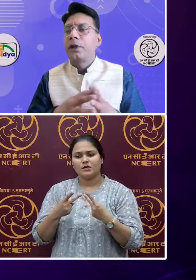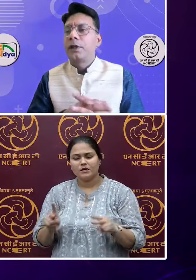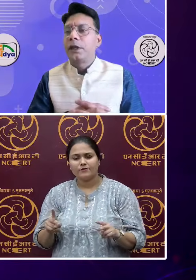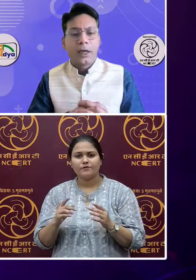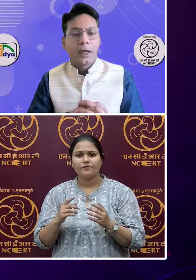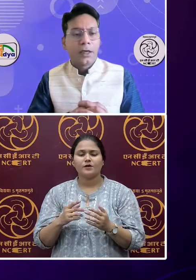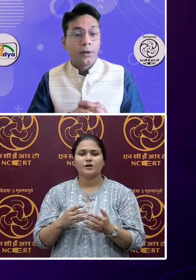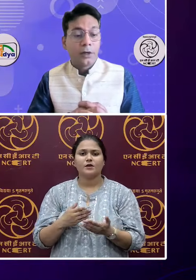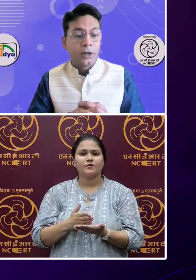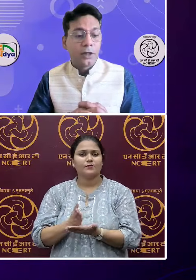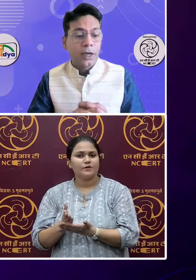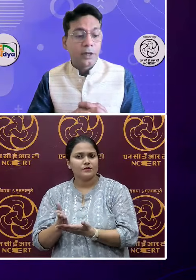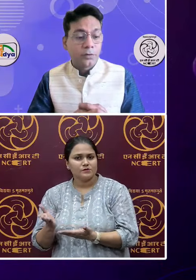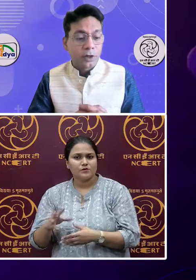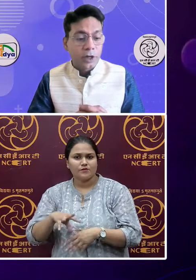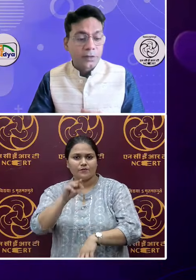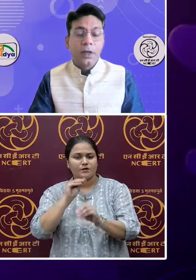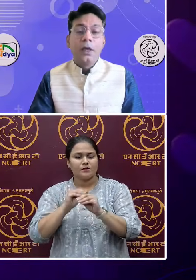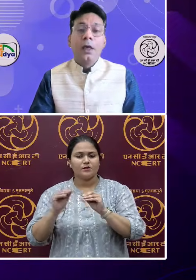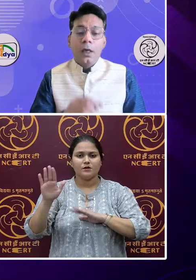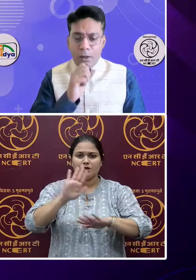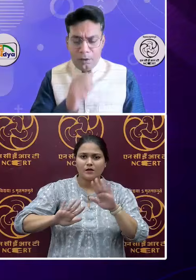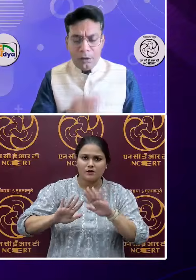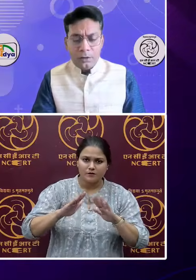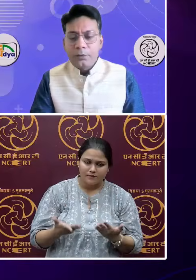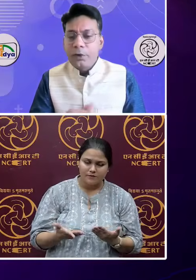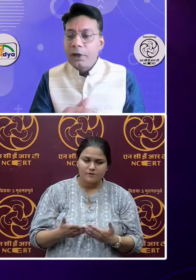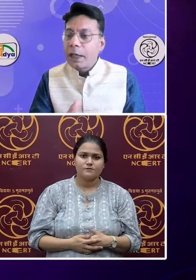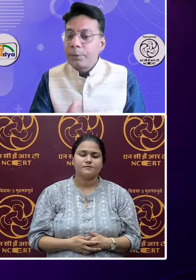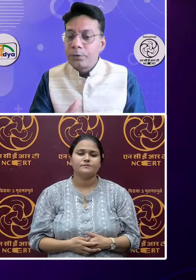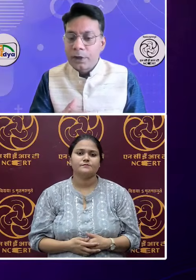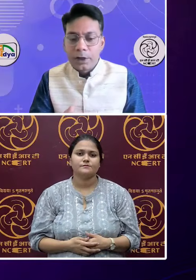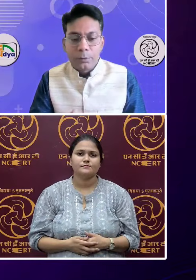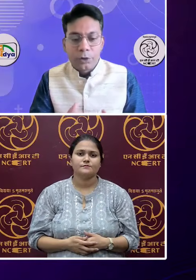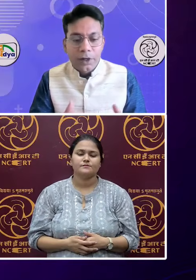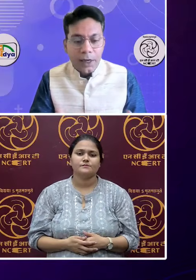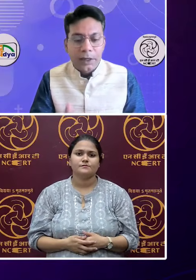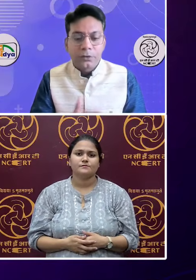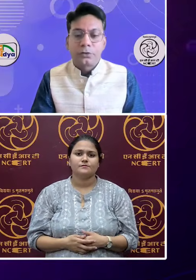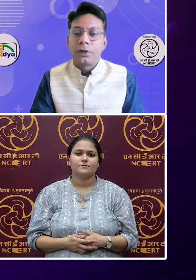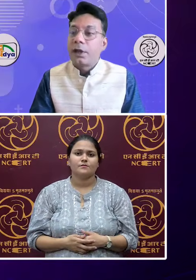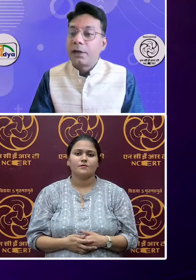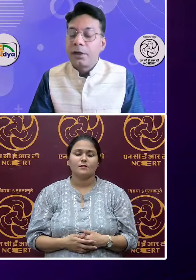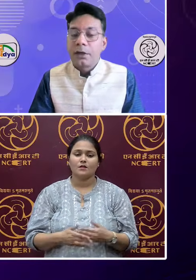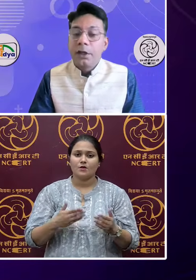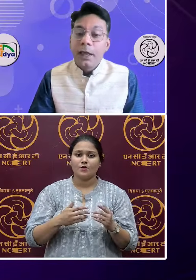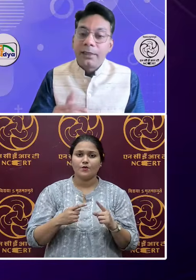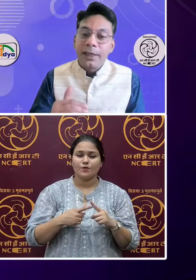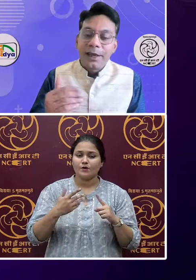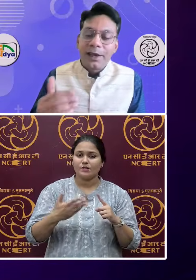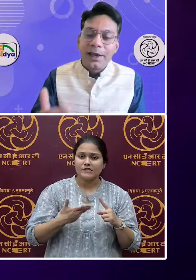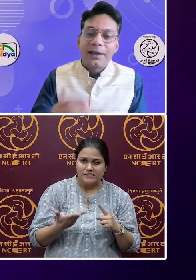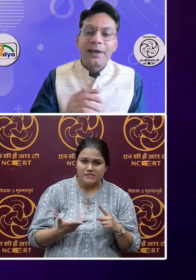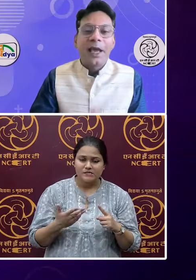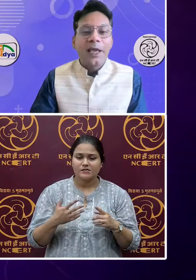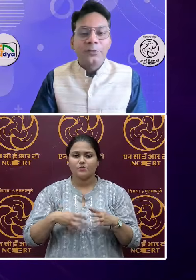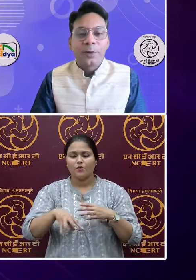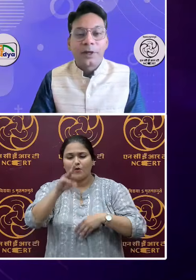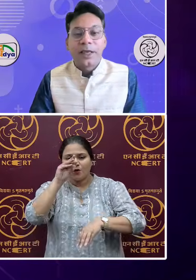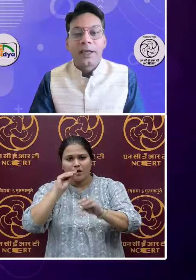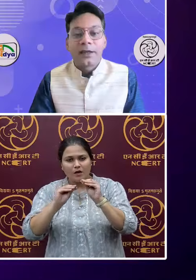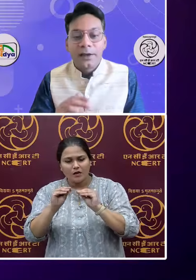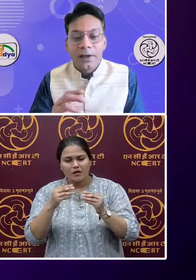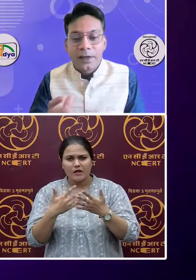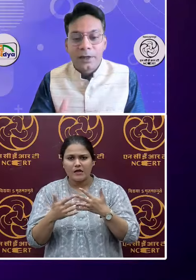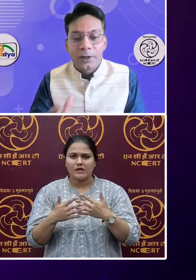of learning activities, different type of learning modalities to the learner, and they can learn as